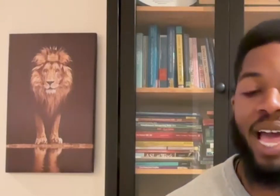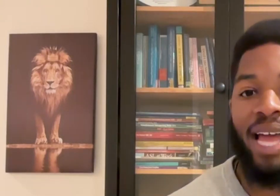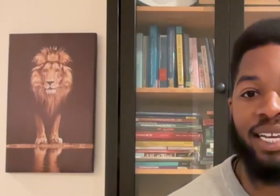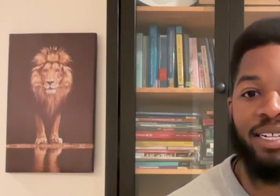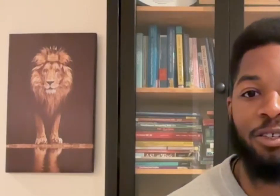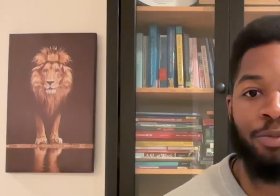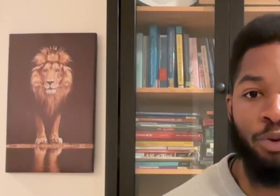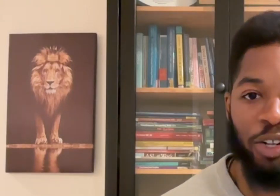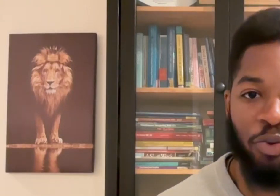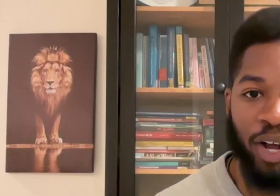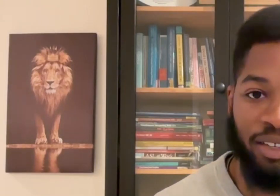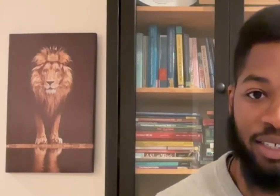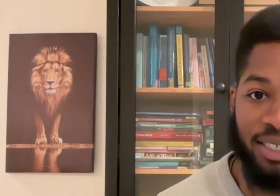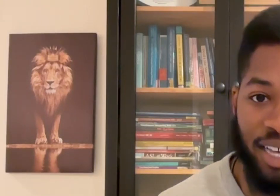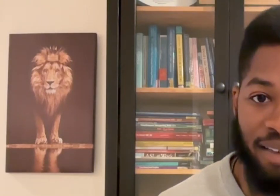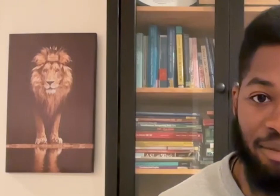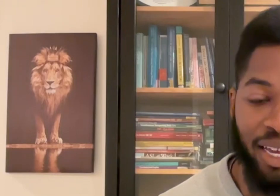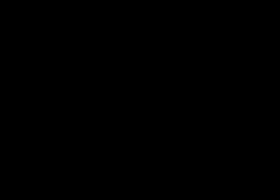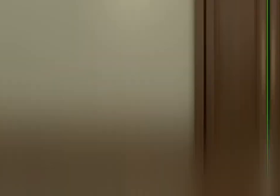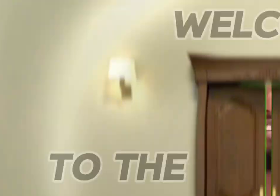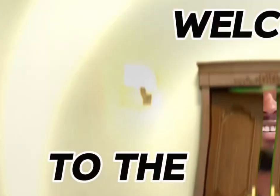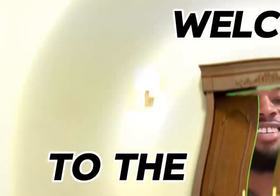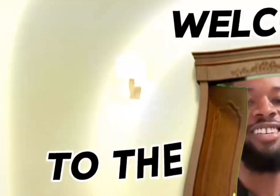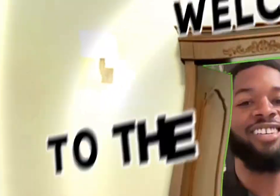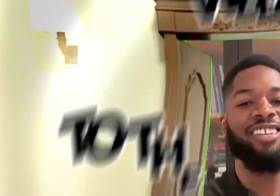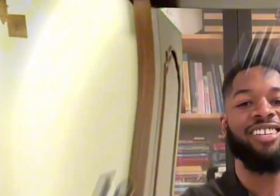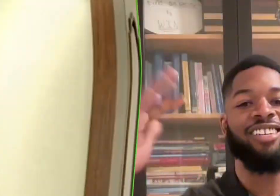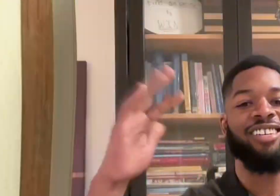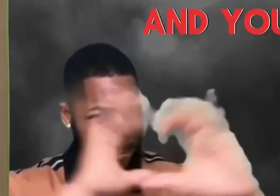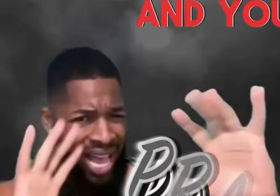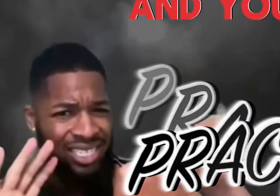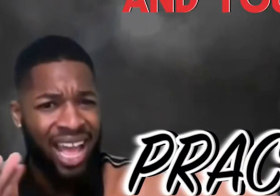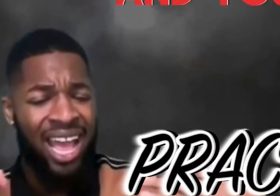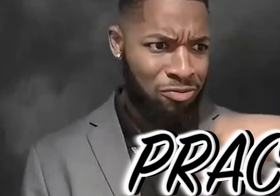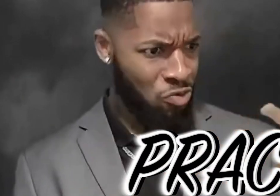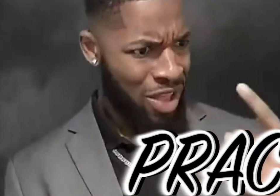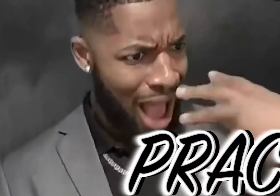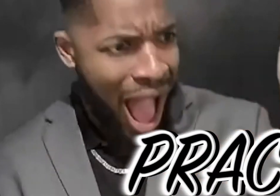I say I need support throughout this assignment. Welcome to the lab.